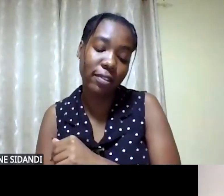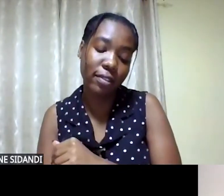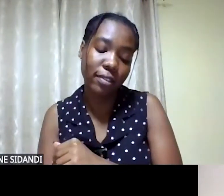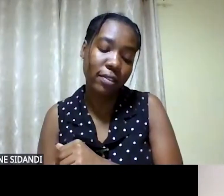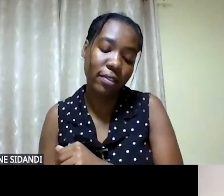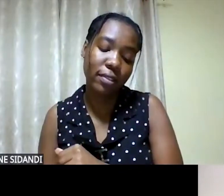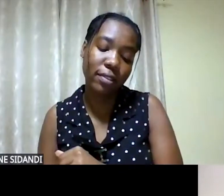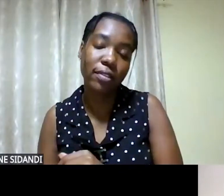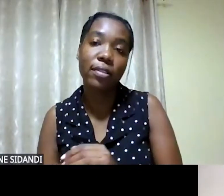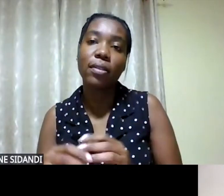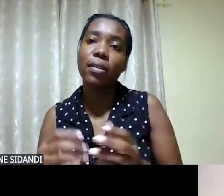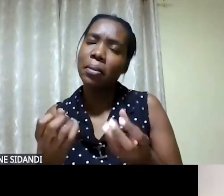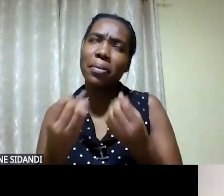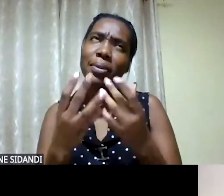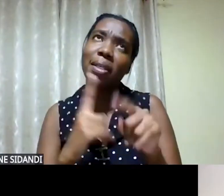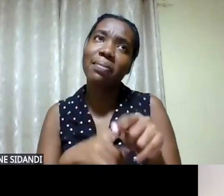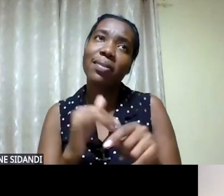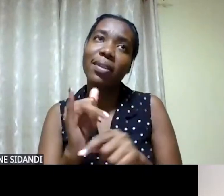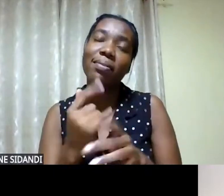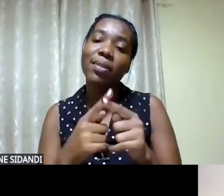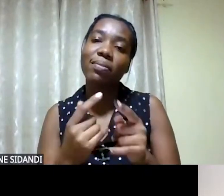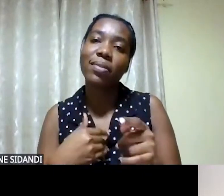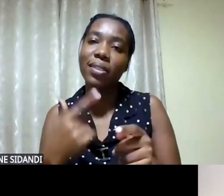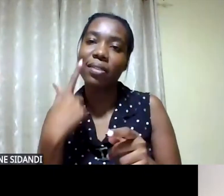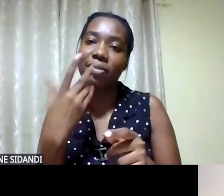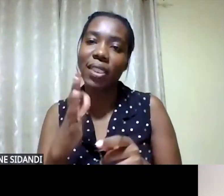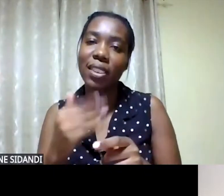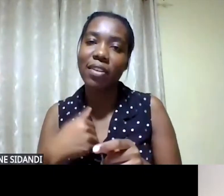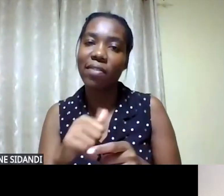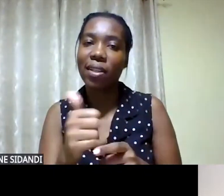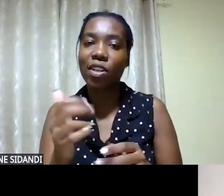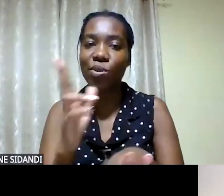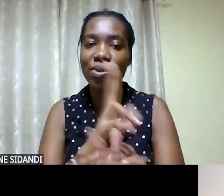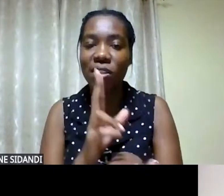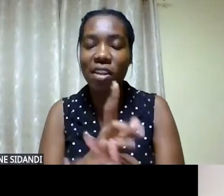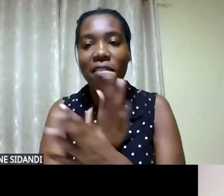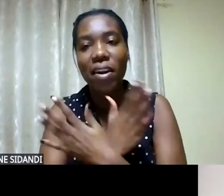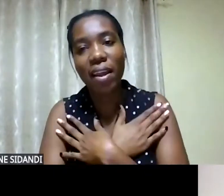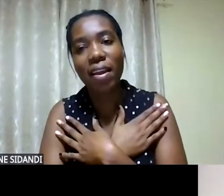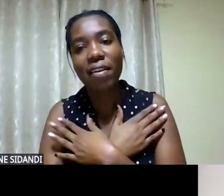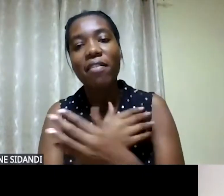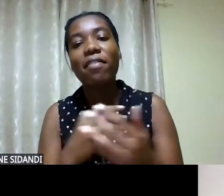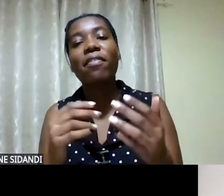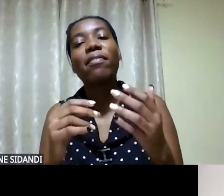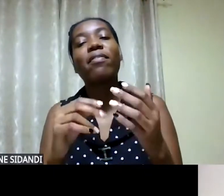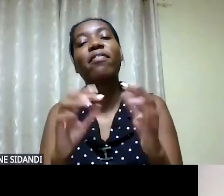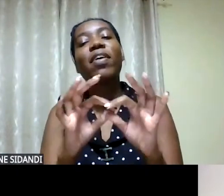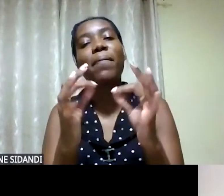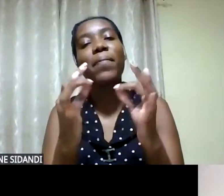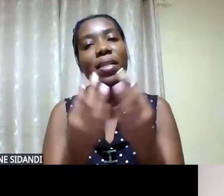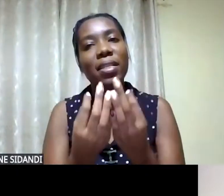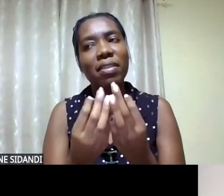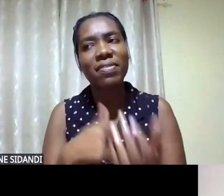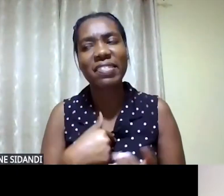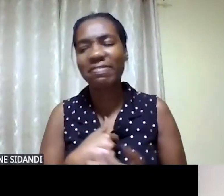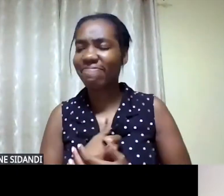Yeah, mostly that. Those that I've seen that are using friends and family, sometimes it's been a bit ish. They're not able